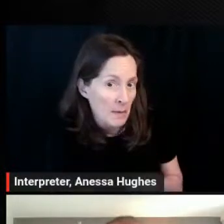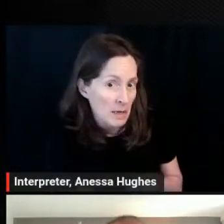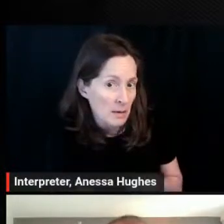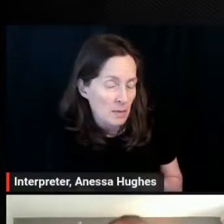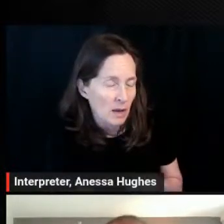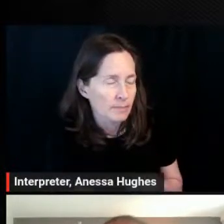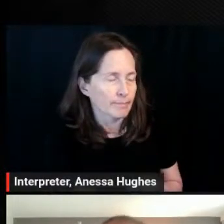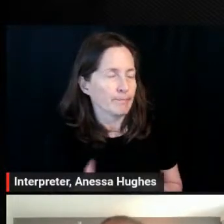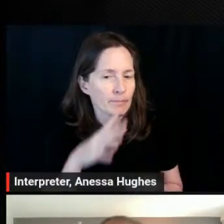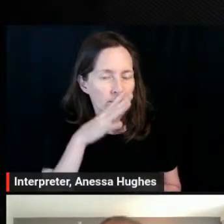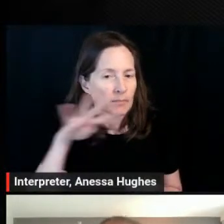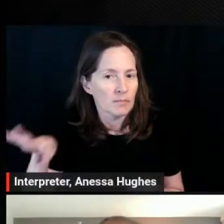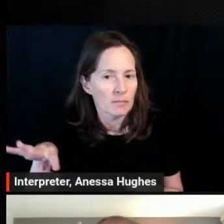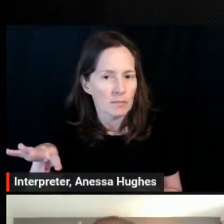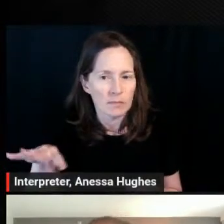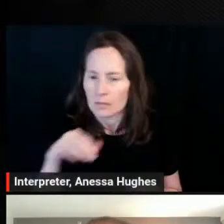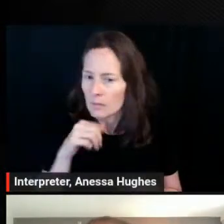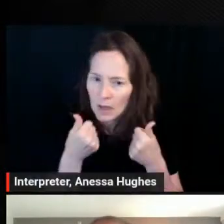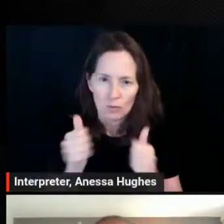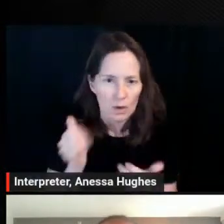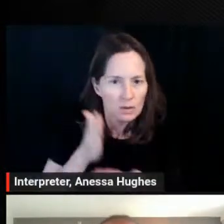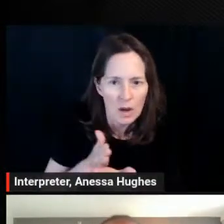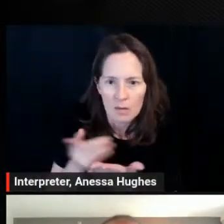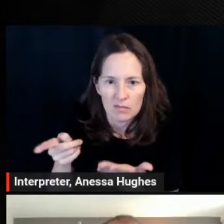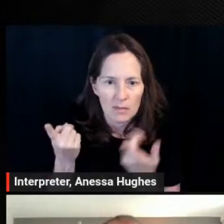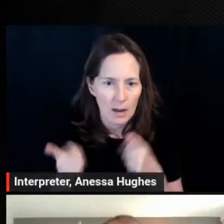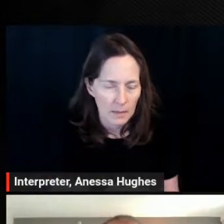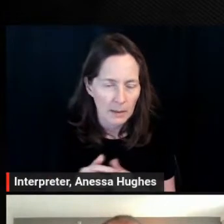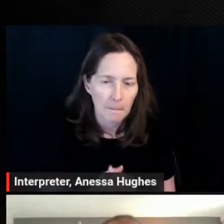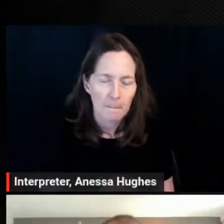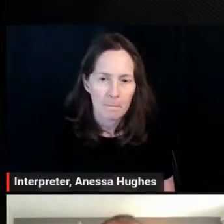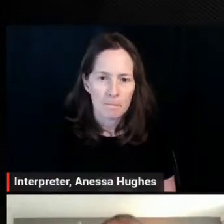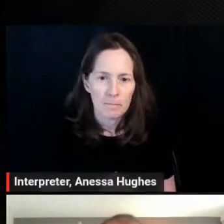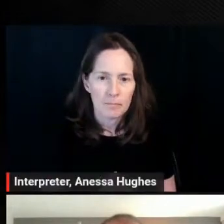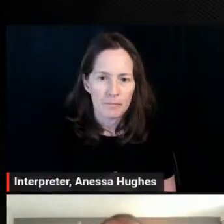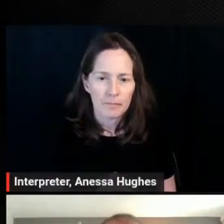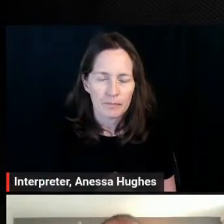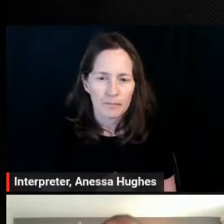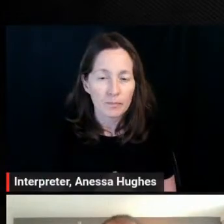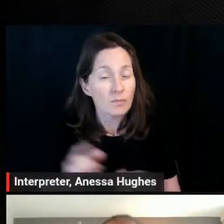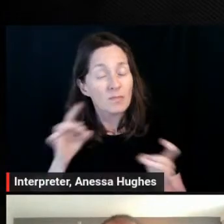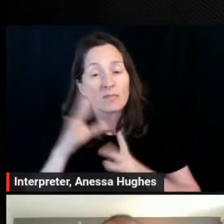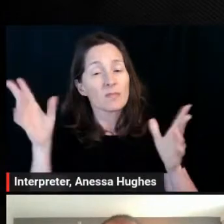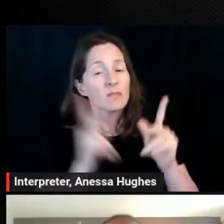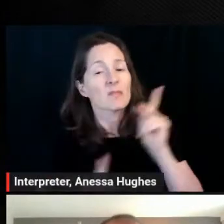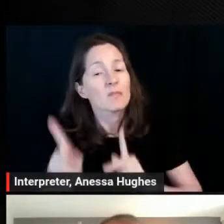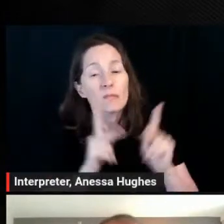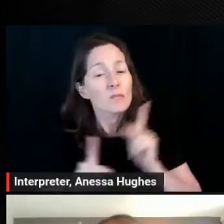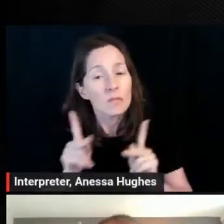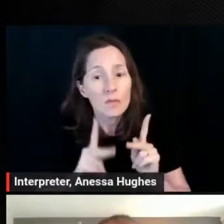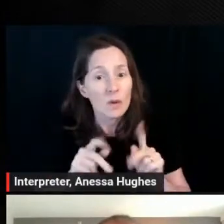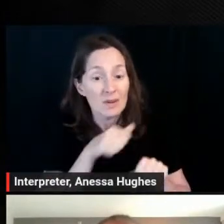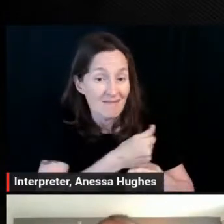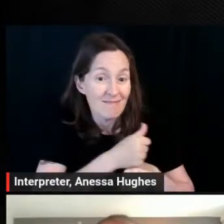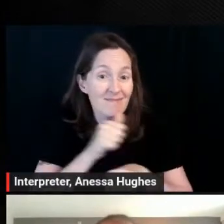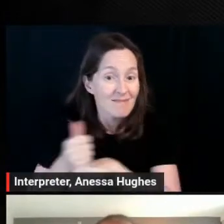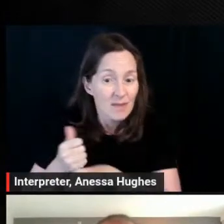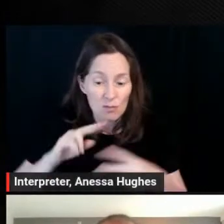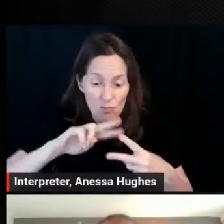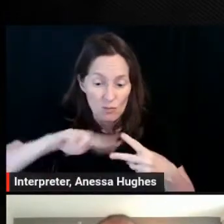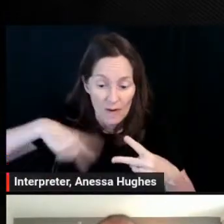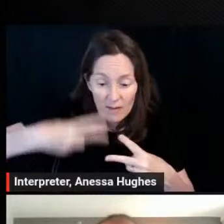The outlaws who built America's reverse Underground Railroad left few business records